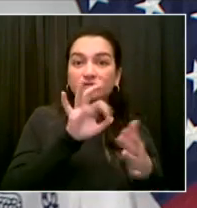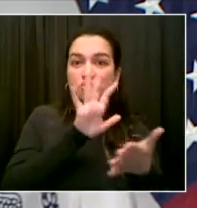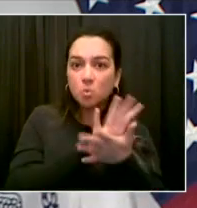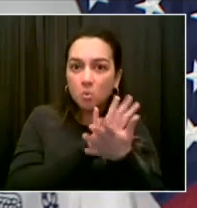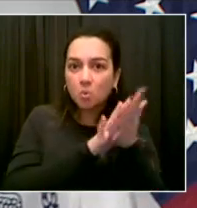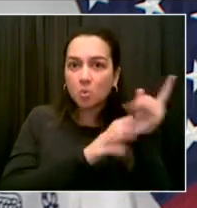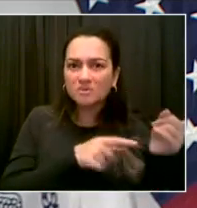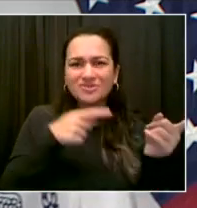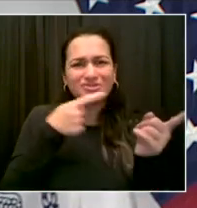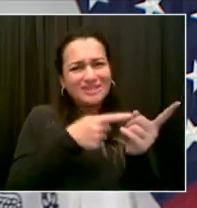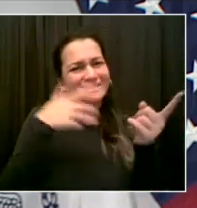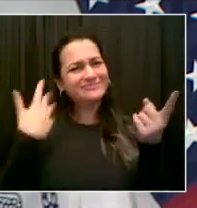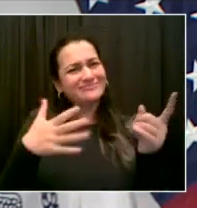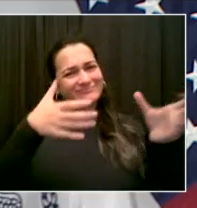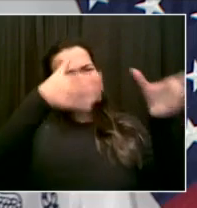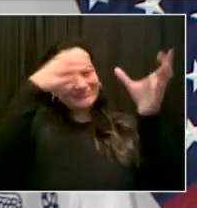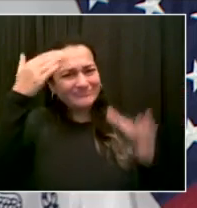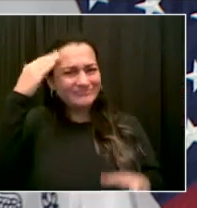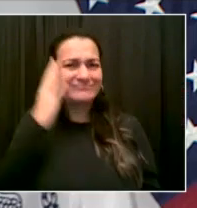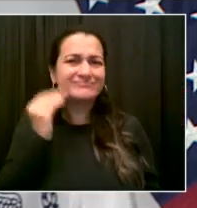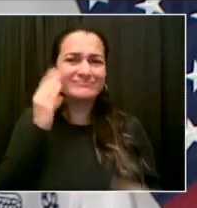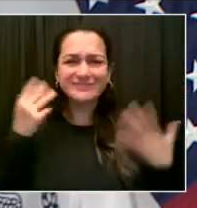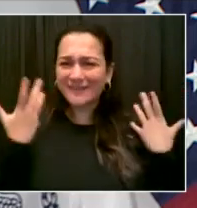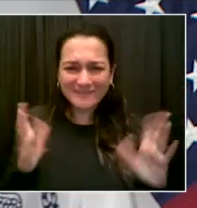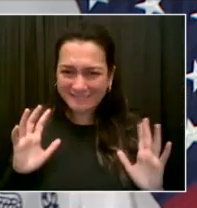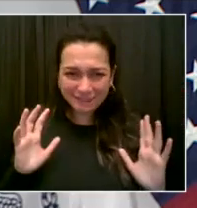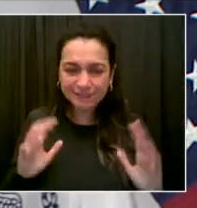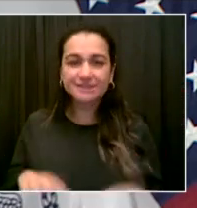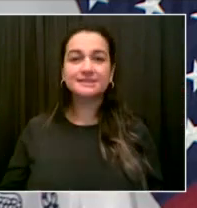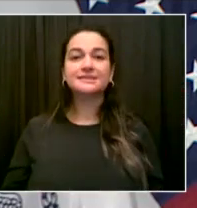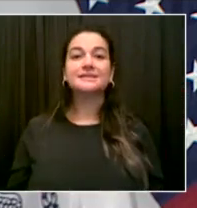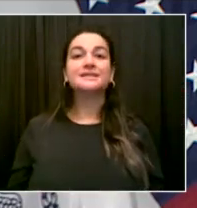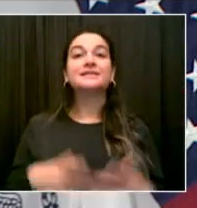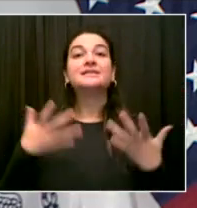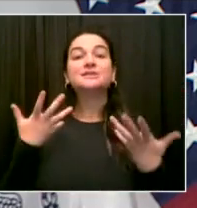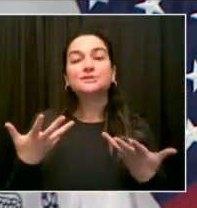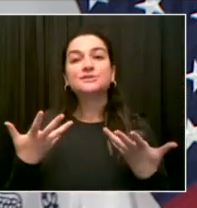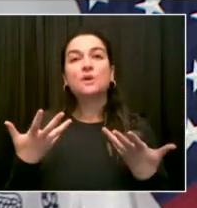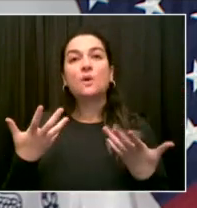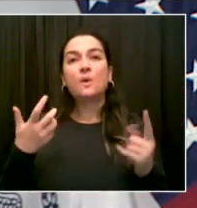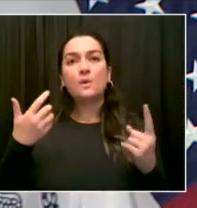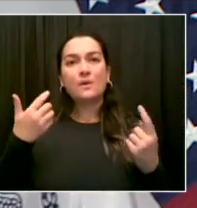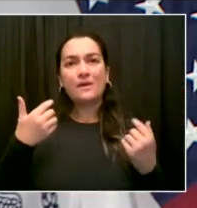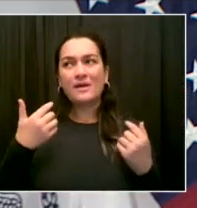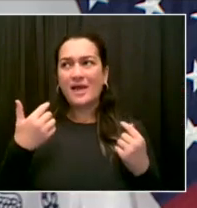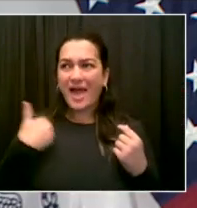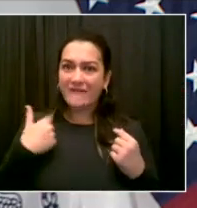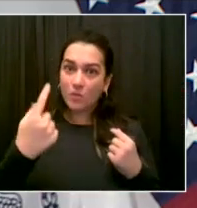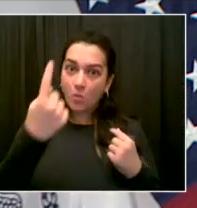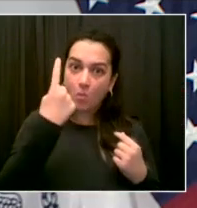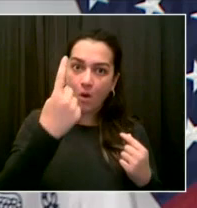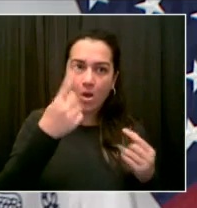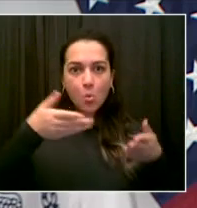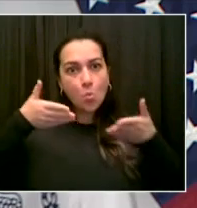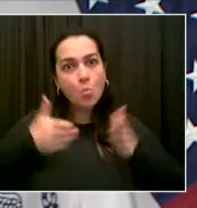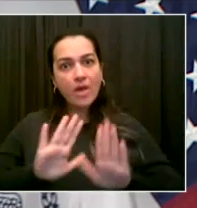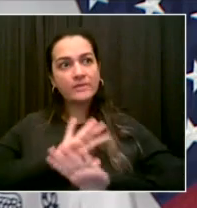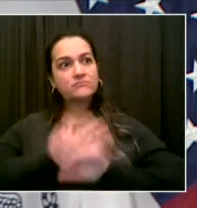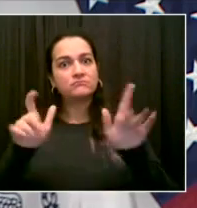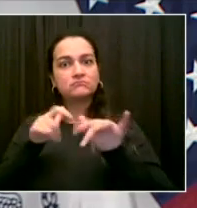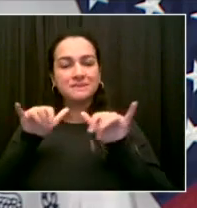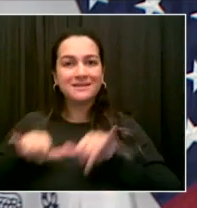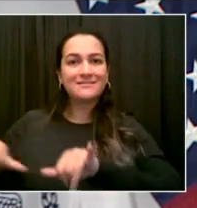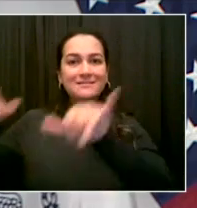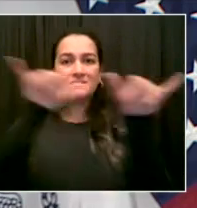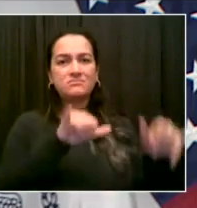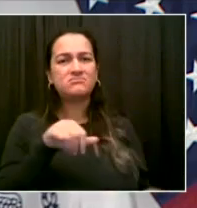of approaches, and that entire approach is being used also in our offices to keep people safe. So Dr. Choksi, I think if you could